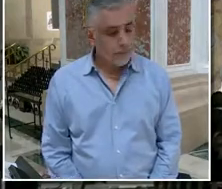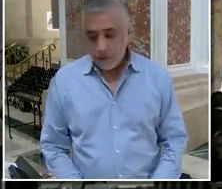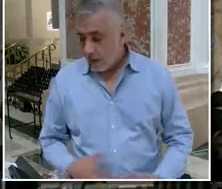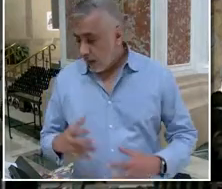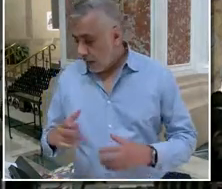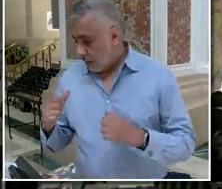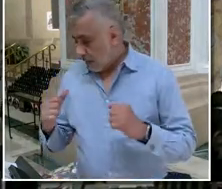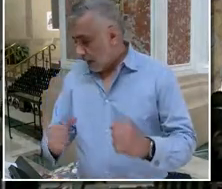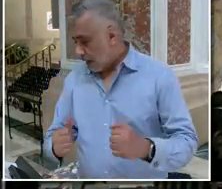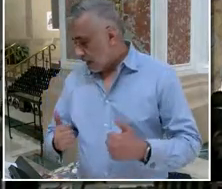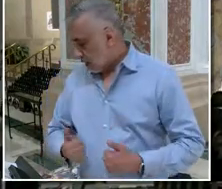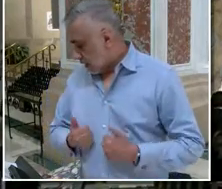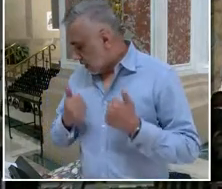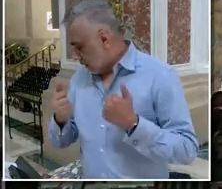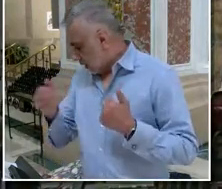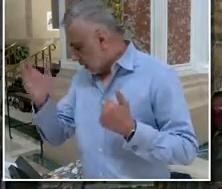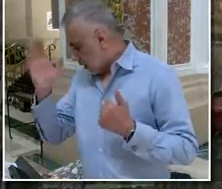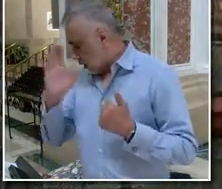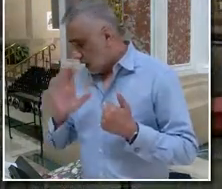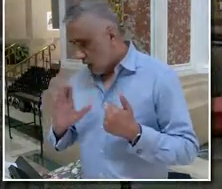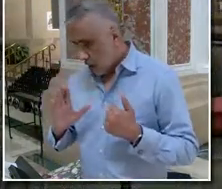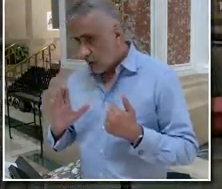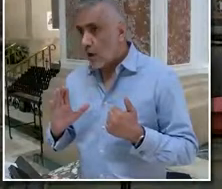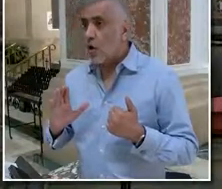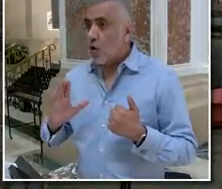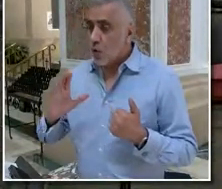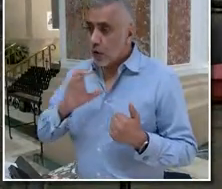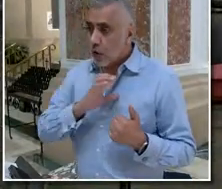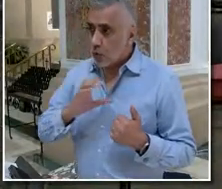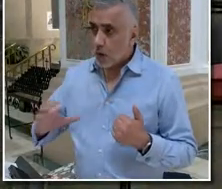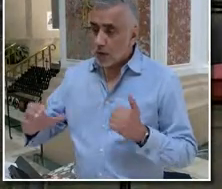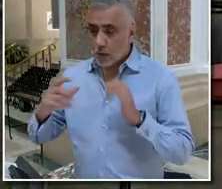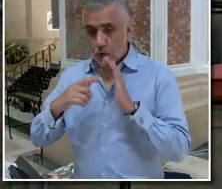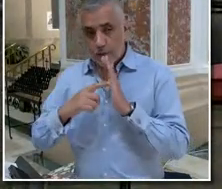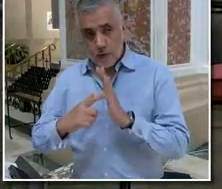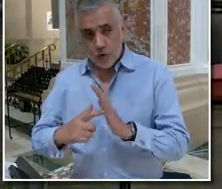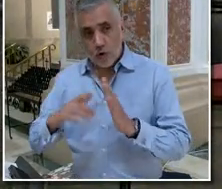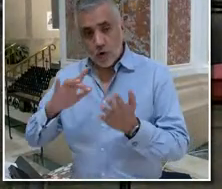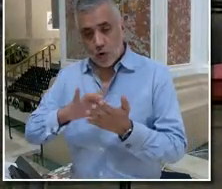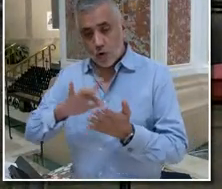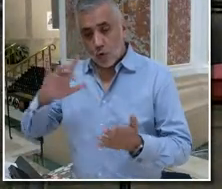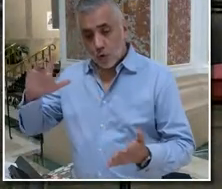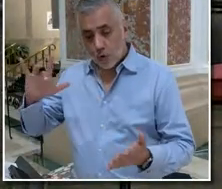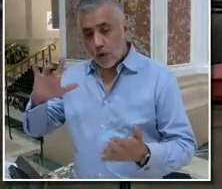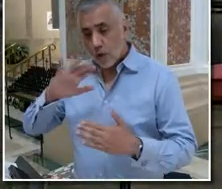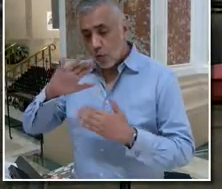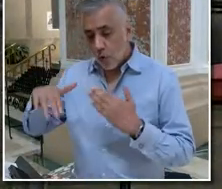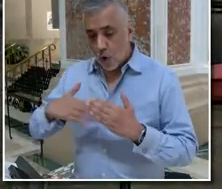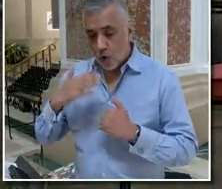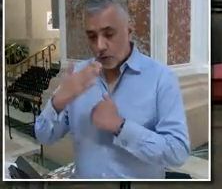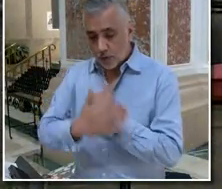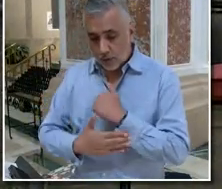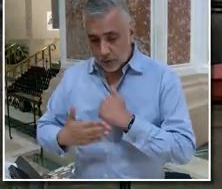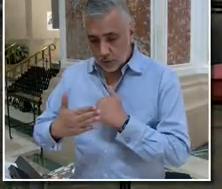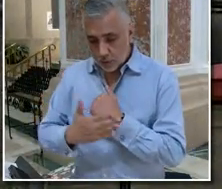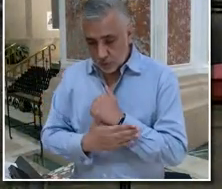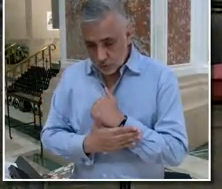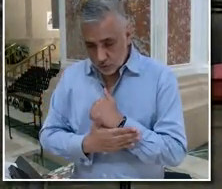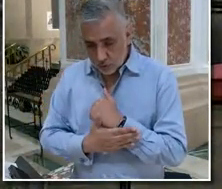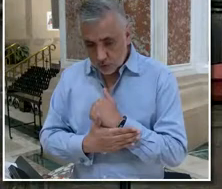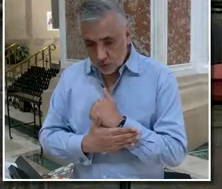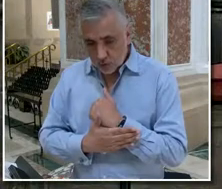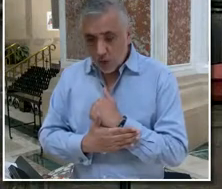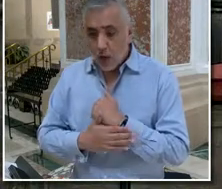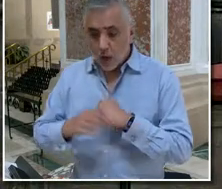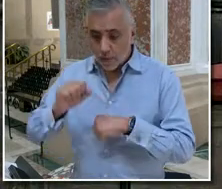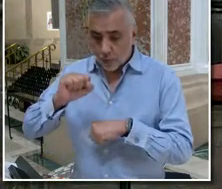Almighty ever-living God, who in Christ revealed your glory to all nations, watch over the